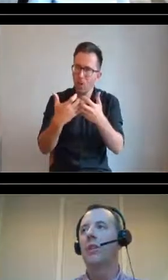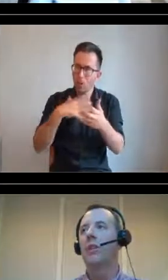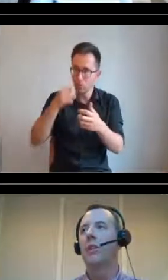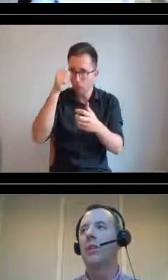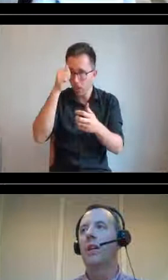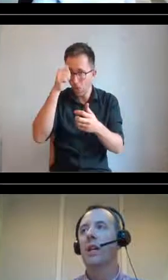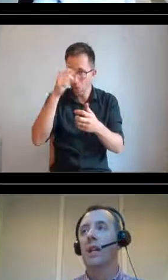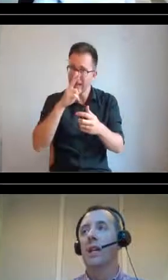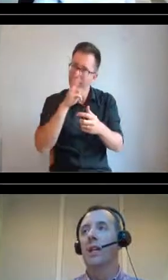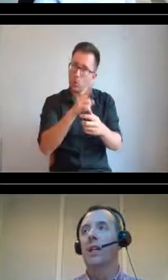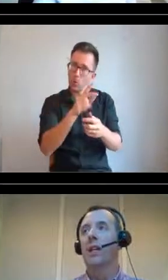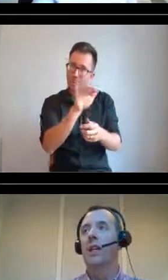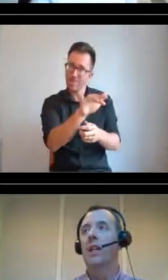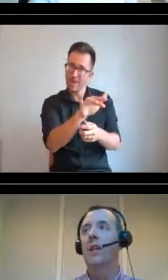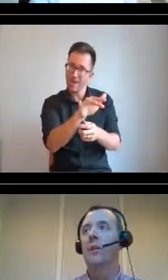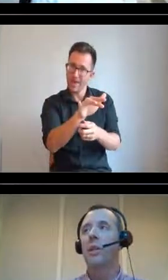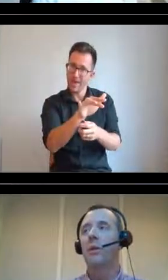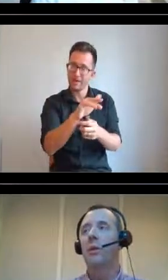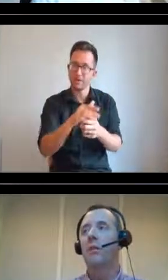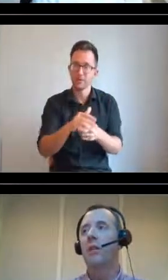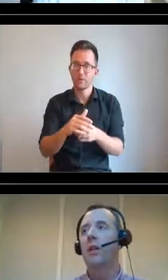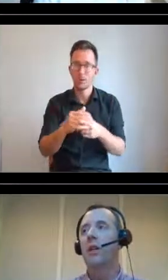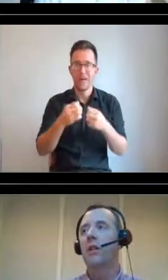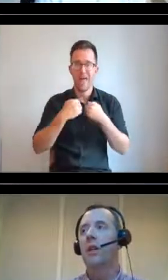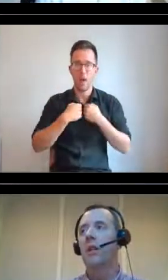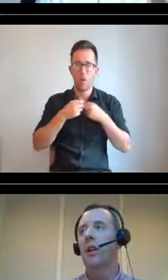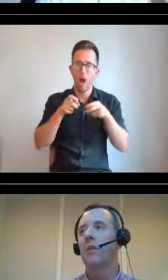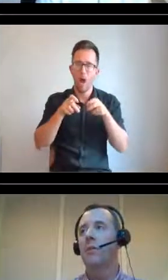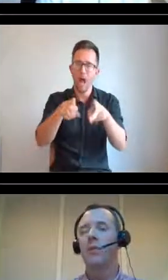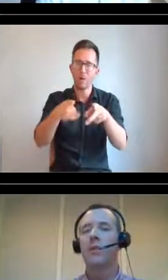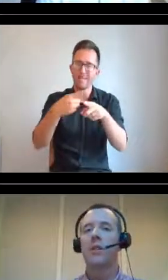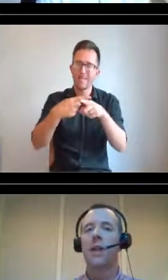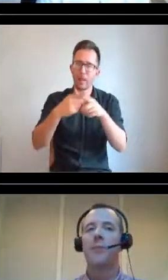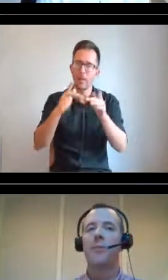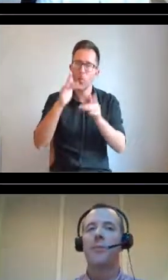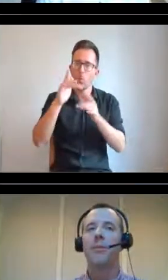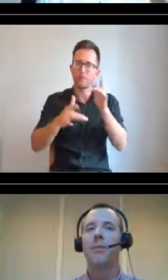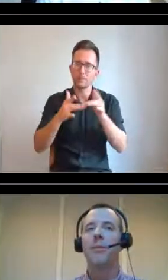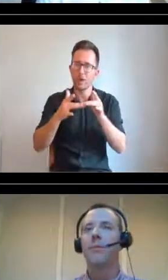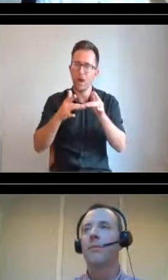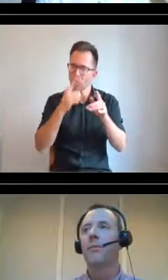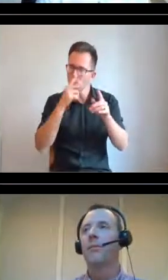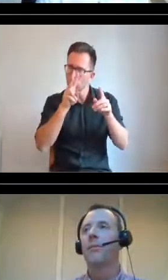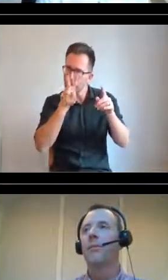there, which is on the Highways England website under Lower Thames Crossing.